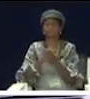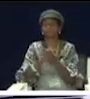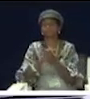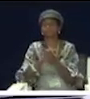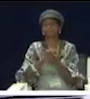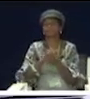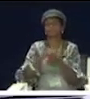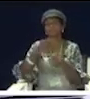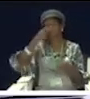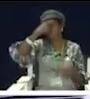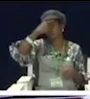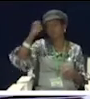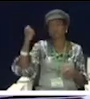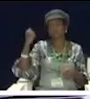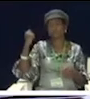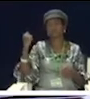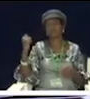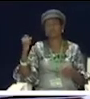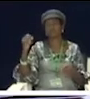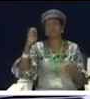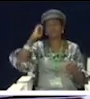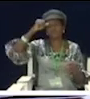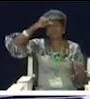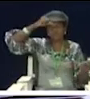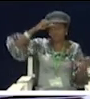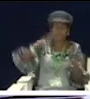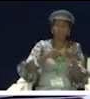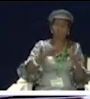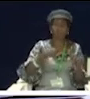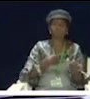You see, because he reminded me.